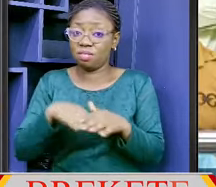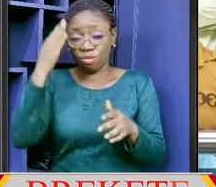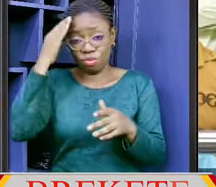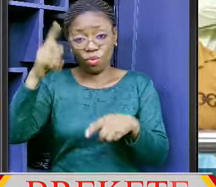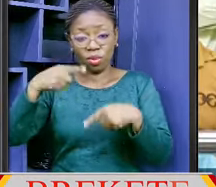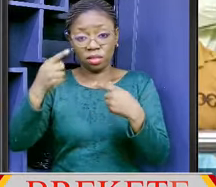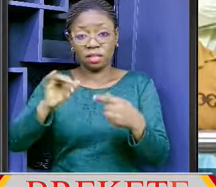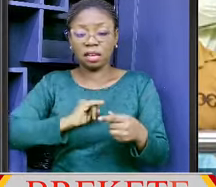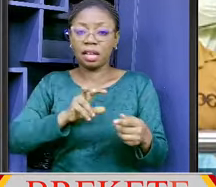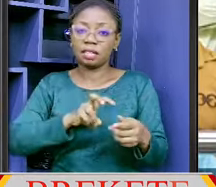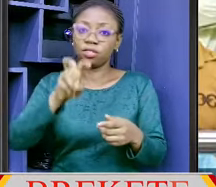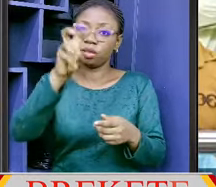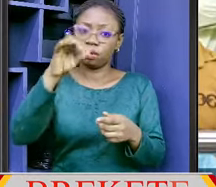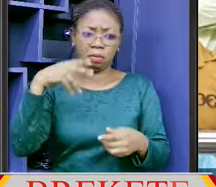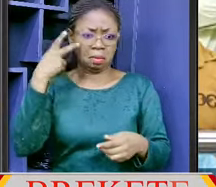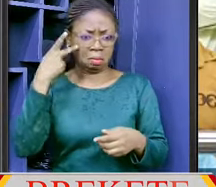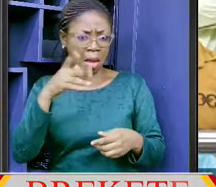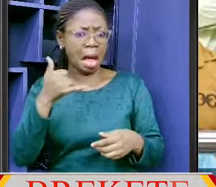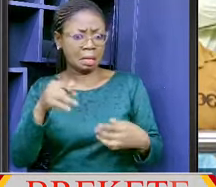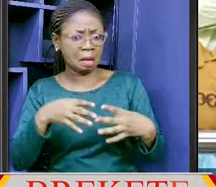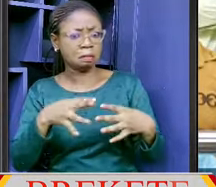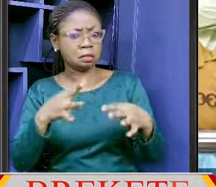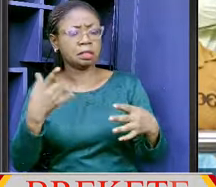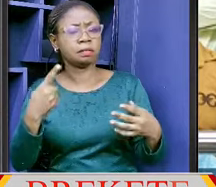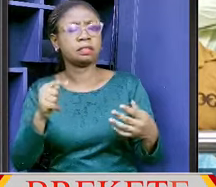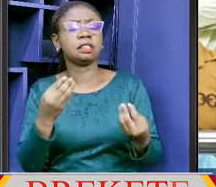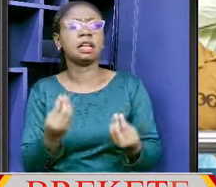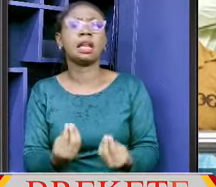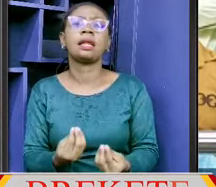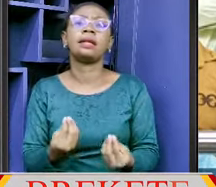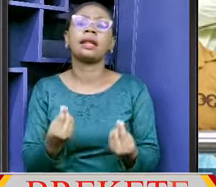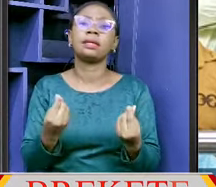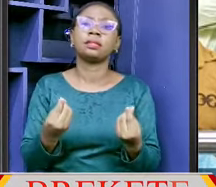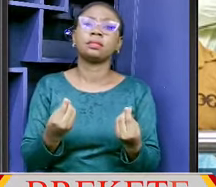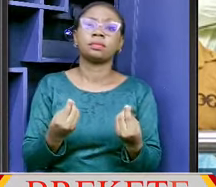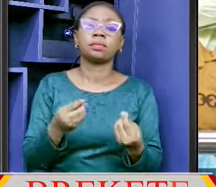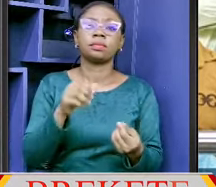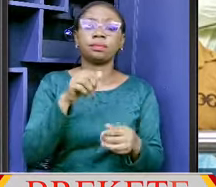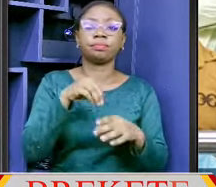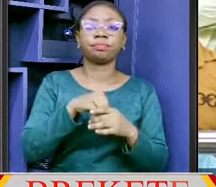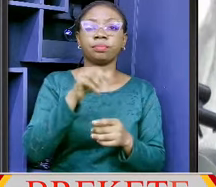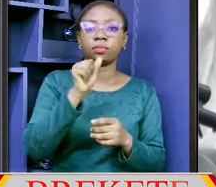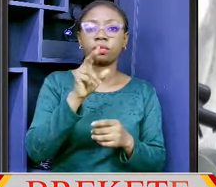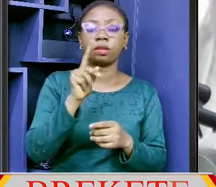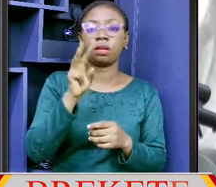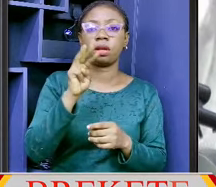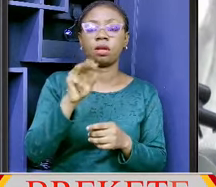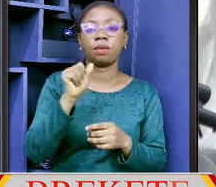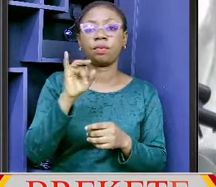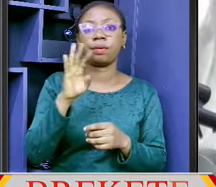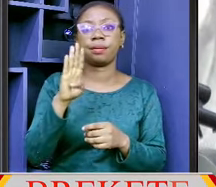and check, and they have sold the land. I now go. Which village? Akwa Ibom State. Which village?